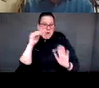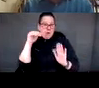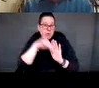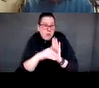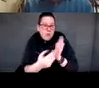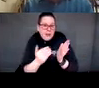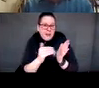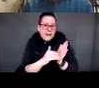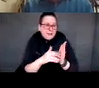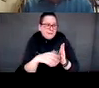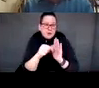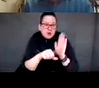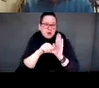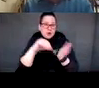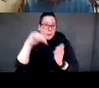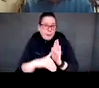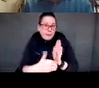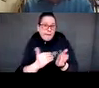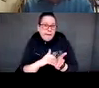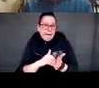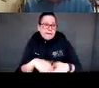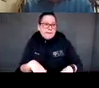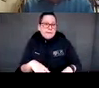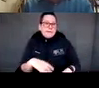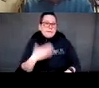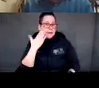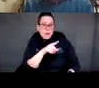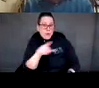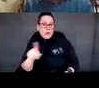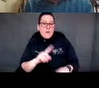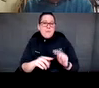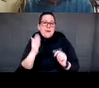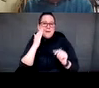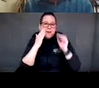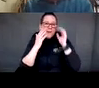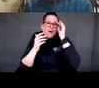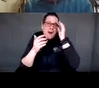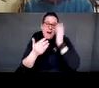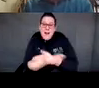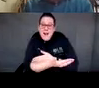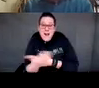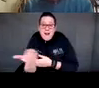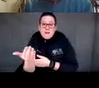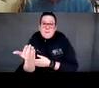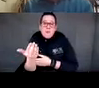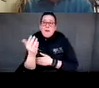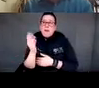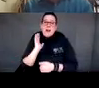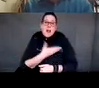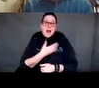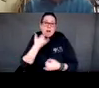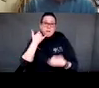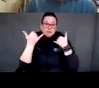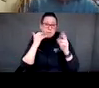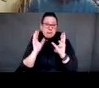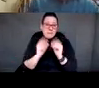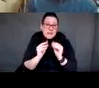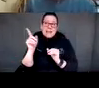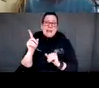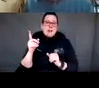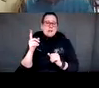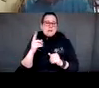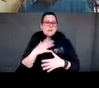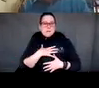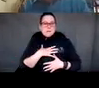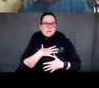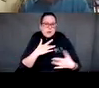it. I don't know about you, but anyone on those daily morning command center calls is very problematic. You know, we have